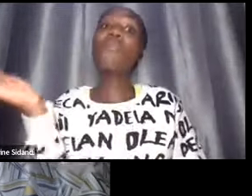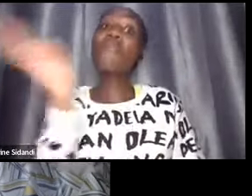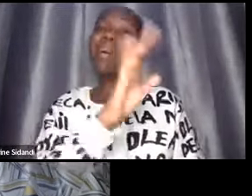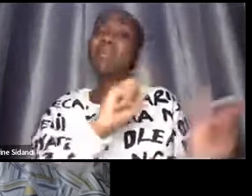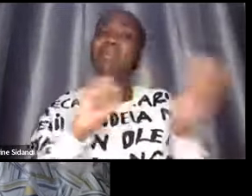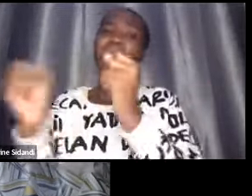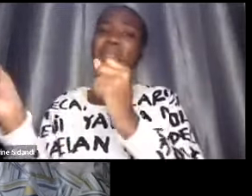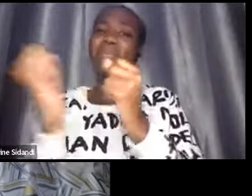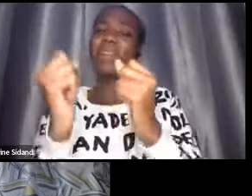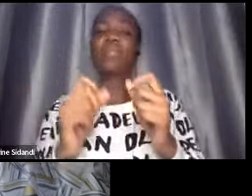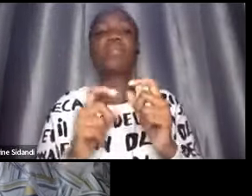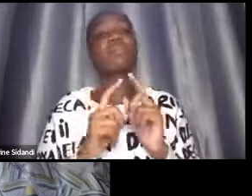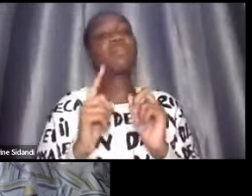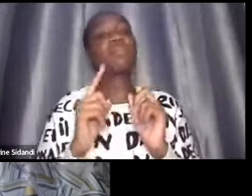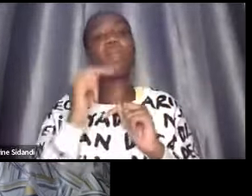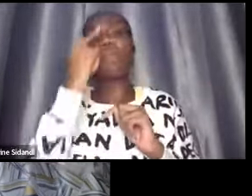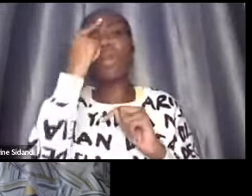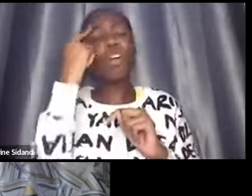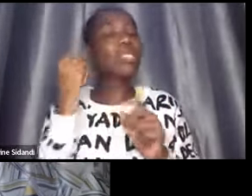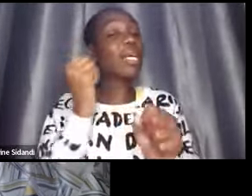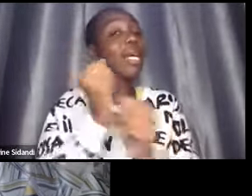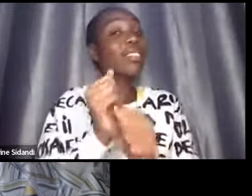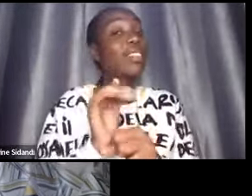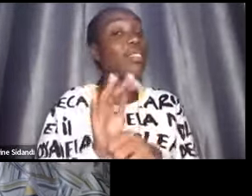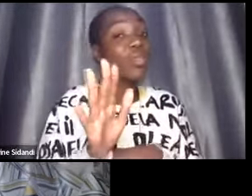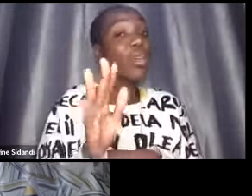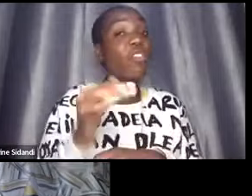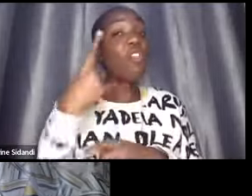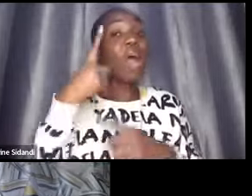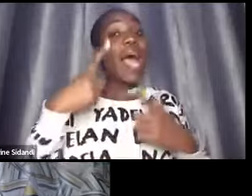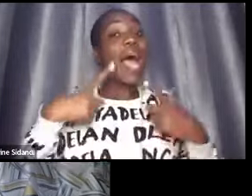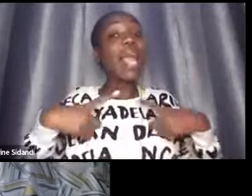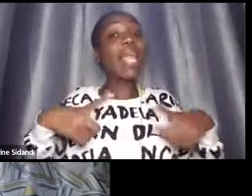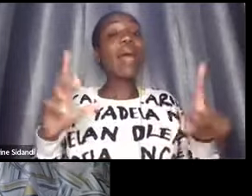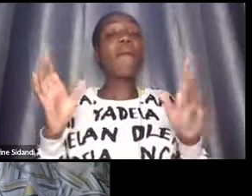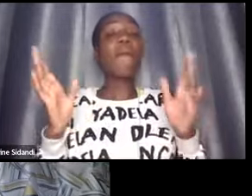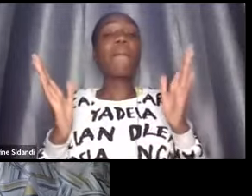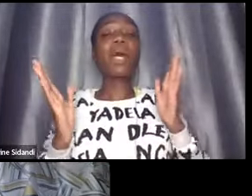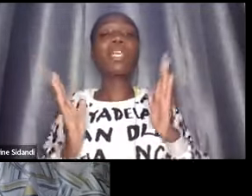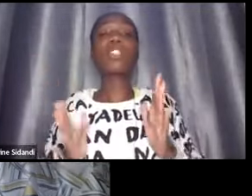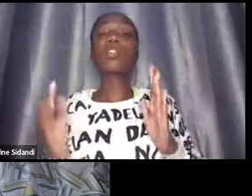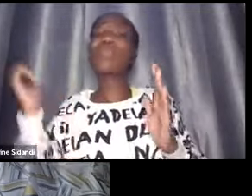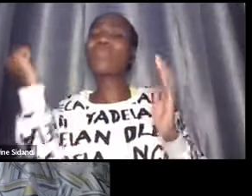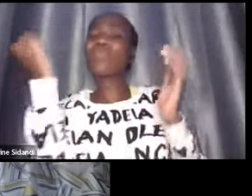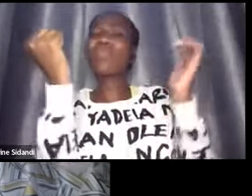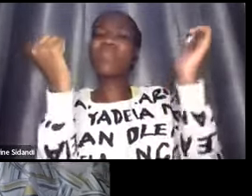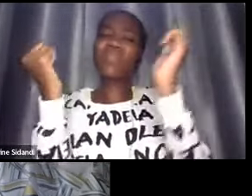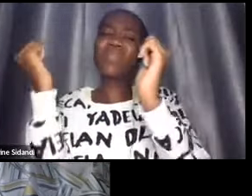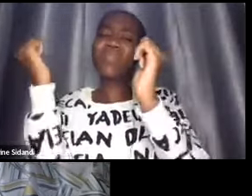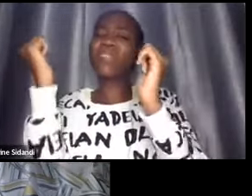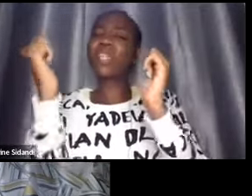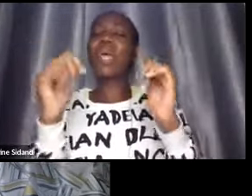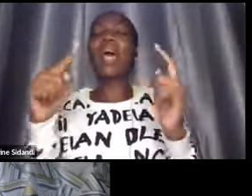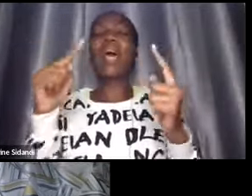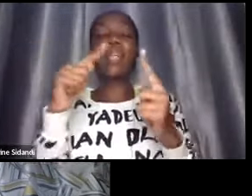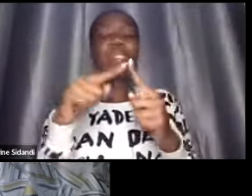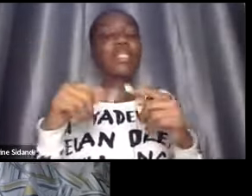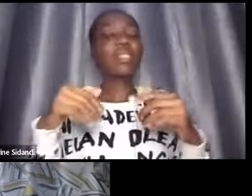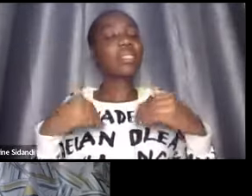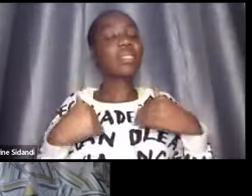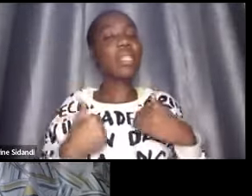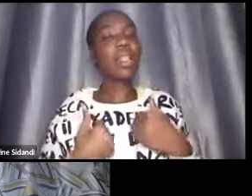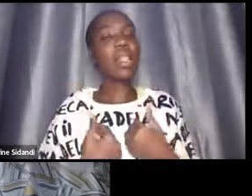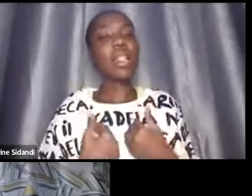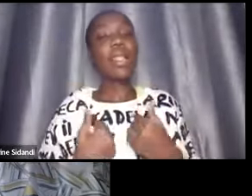Your job is to allow this person to throw the spears until they are spent, with the knowledge that